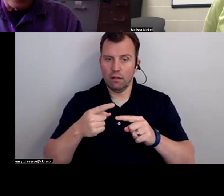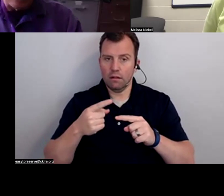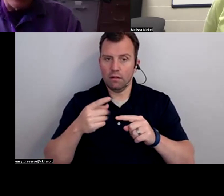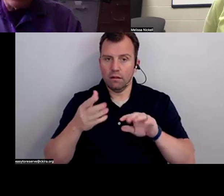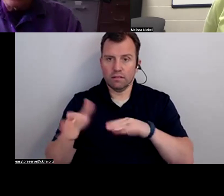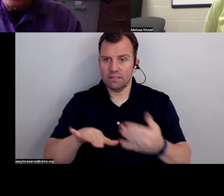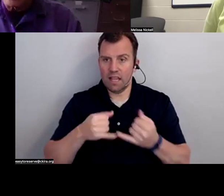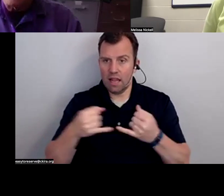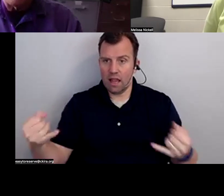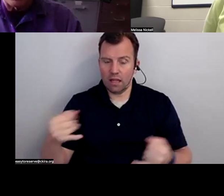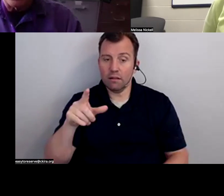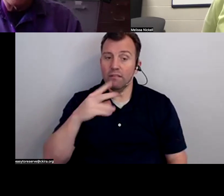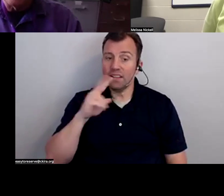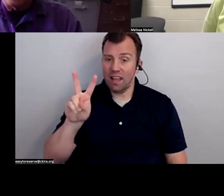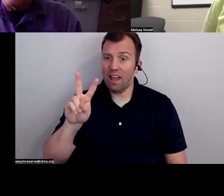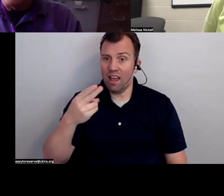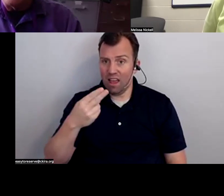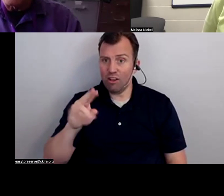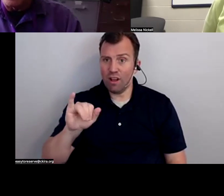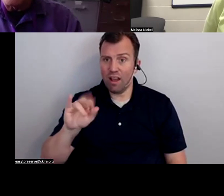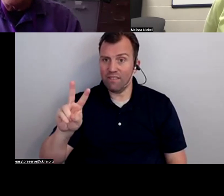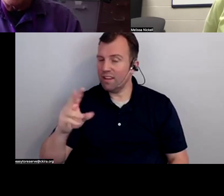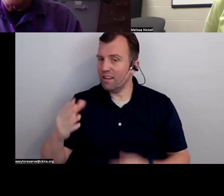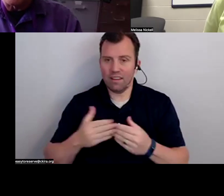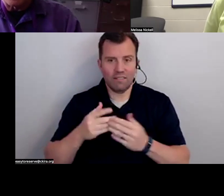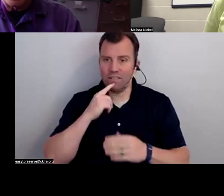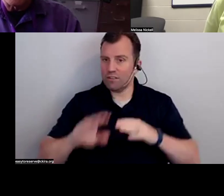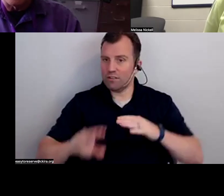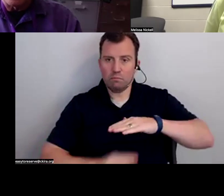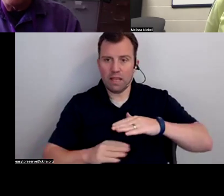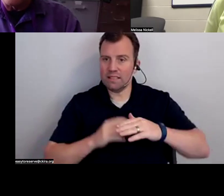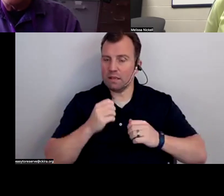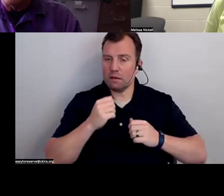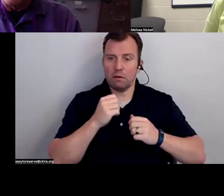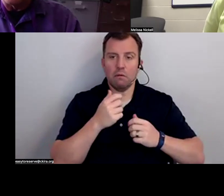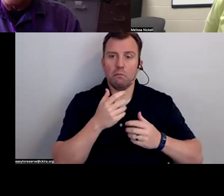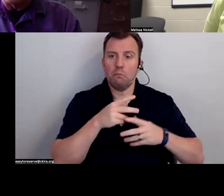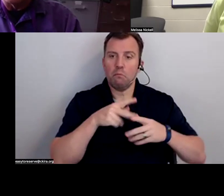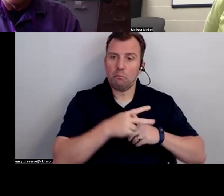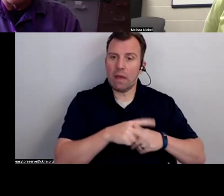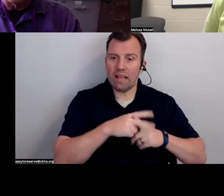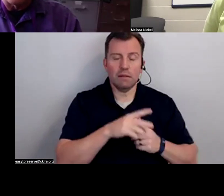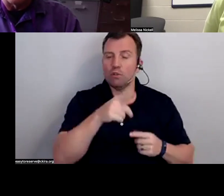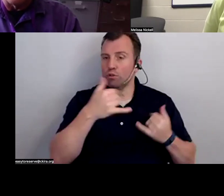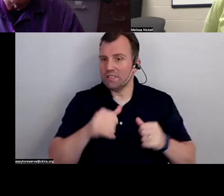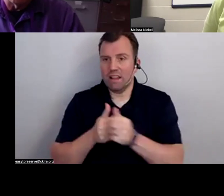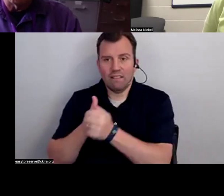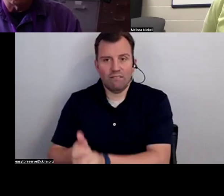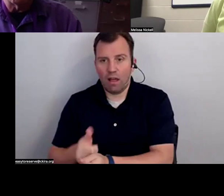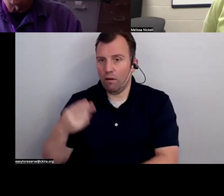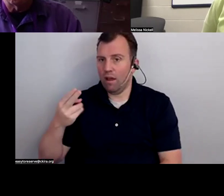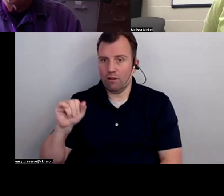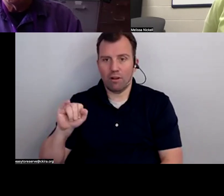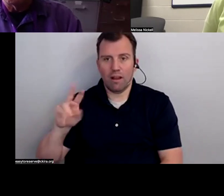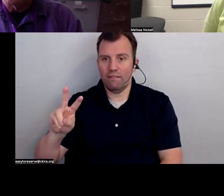I would think if it's HIV related, even if it's basic mechanisms, but HIV, I would think you'd follow that deadline.